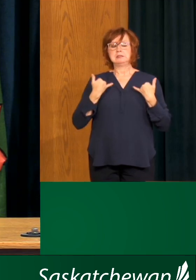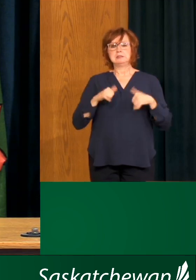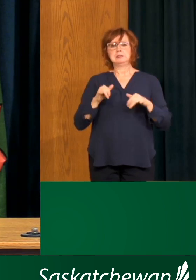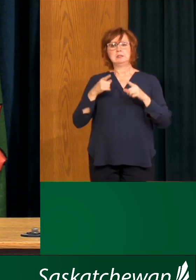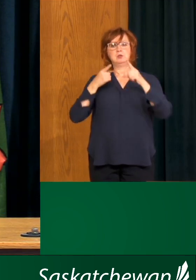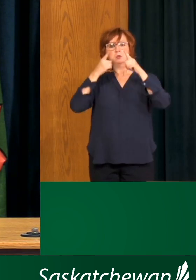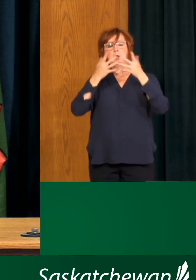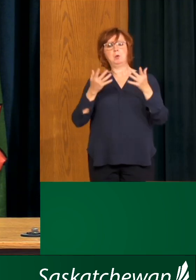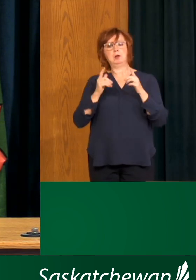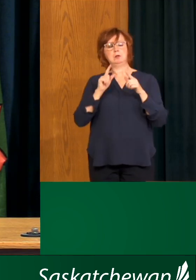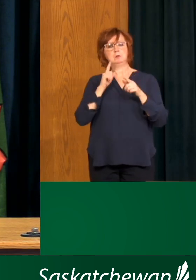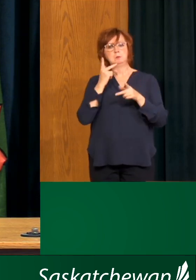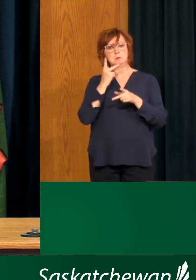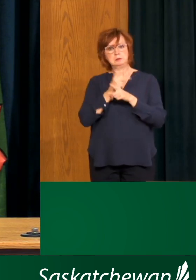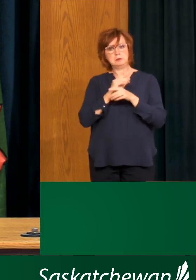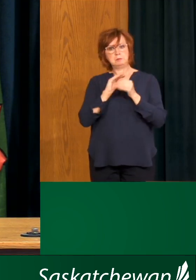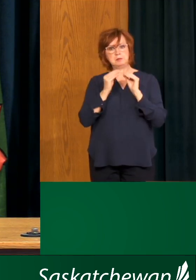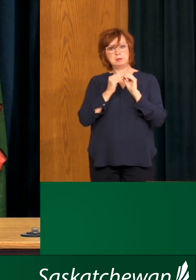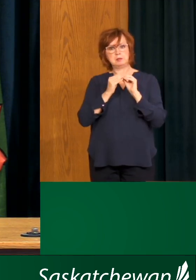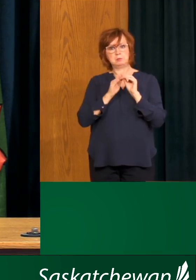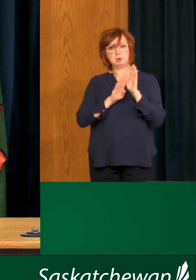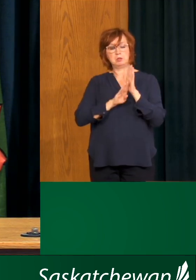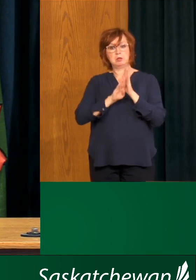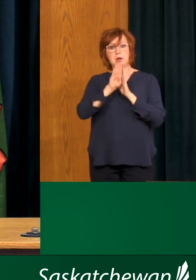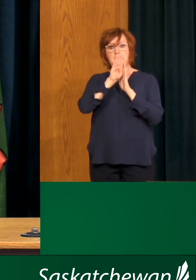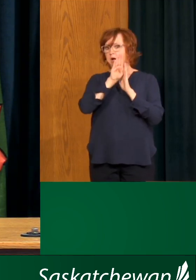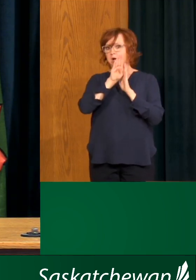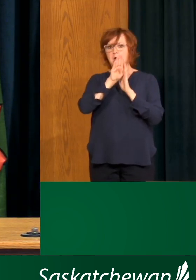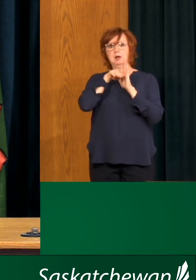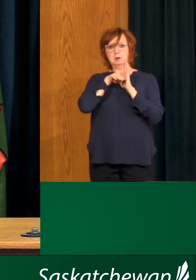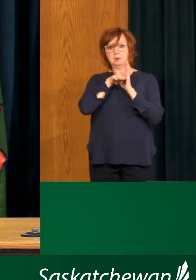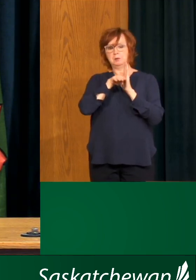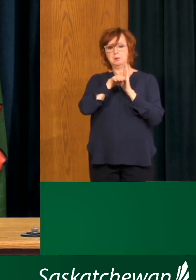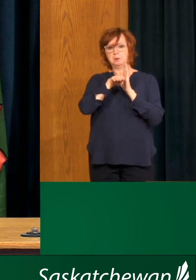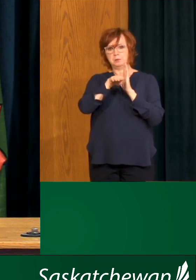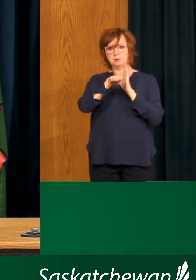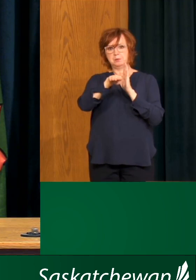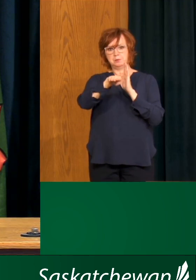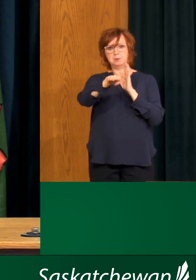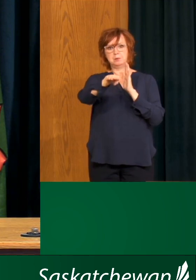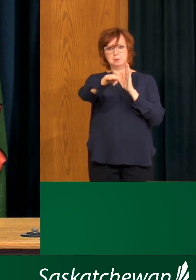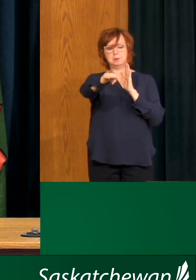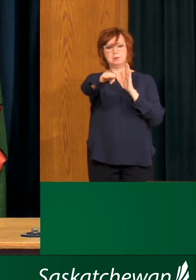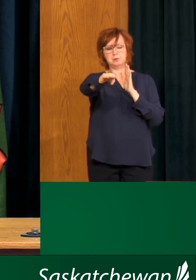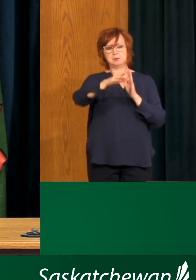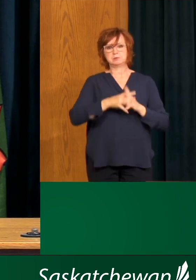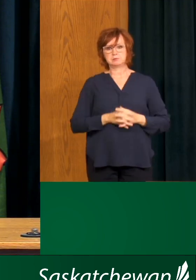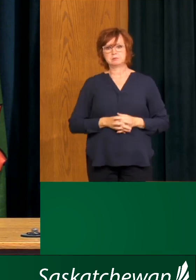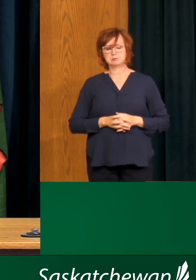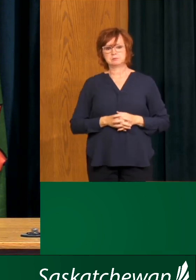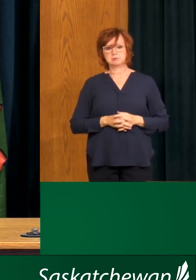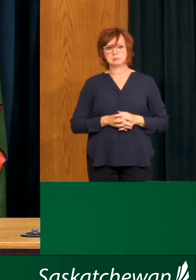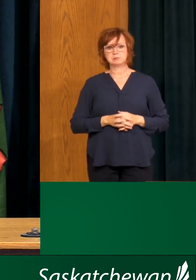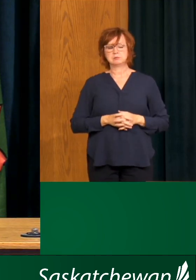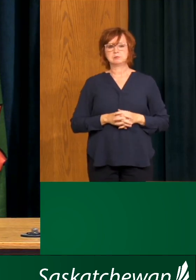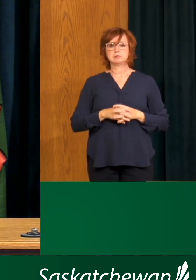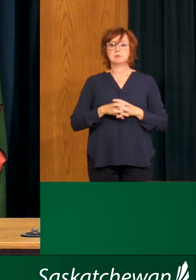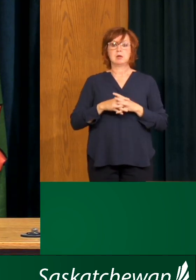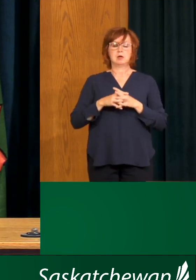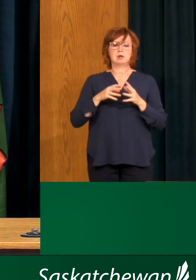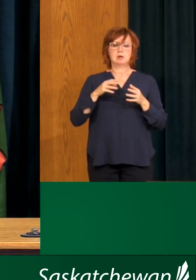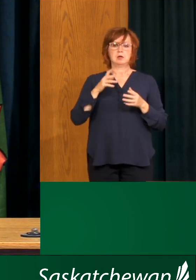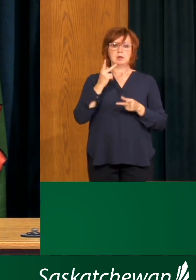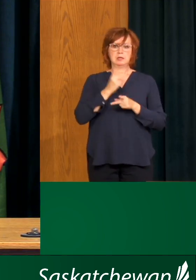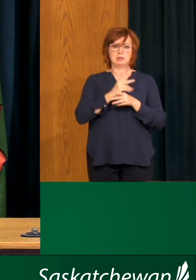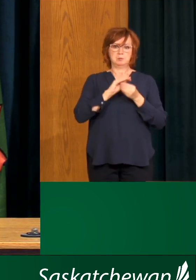and lose people that we love in our community. So the goal is to keep this at a minimal level to reduce the risk,